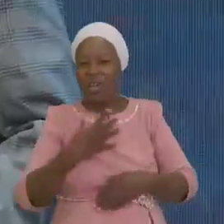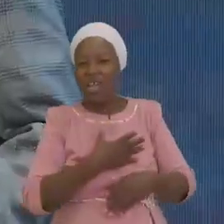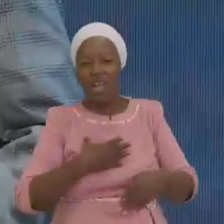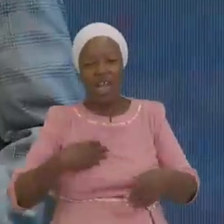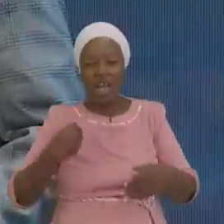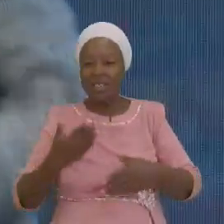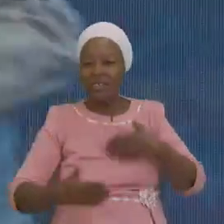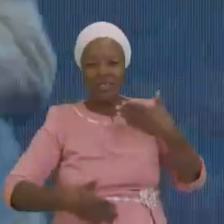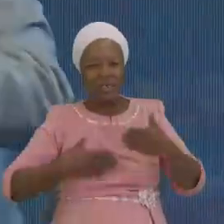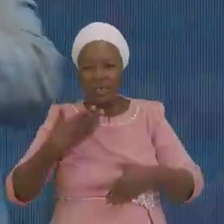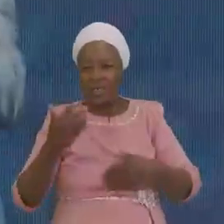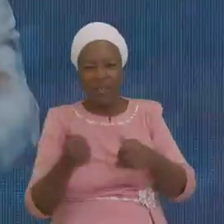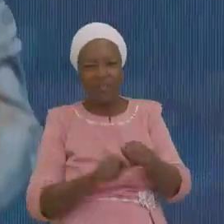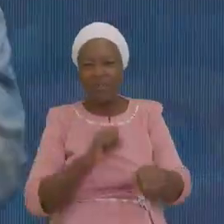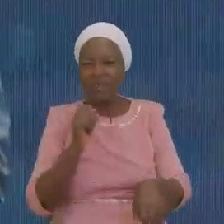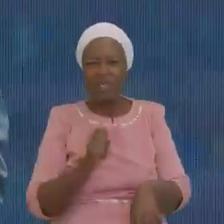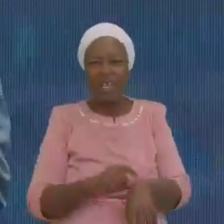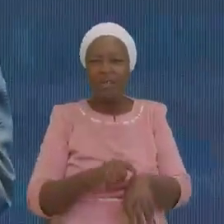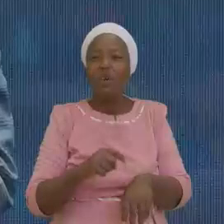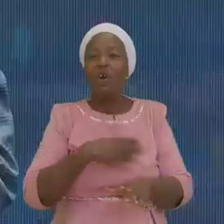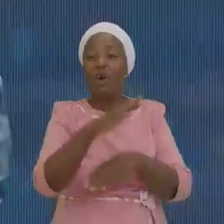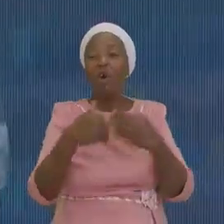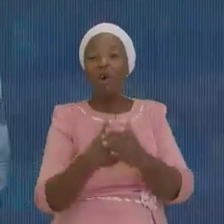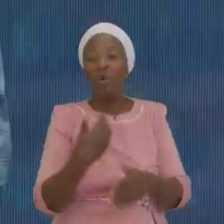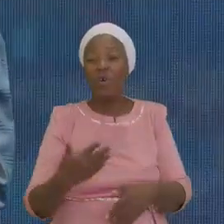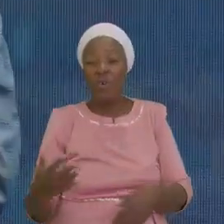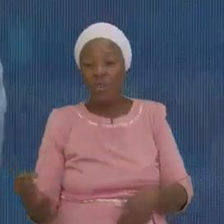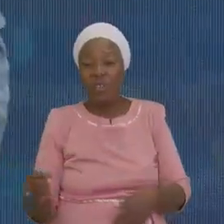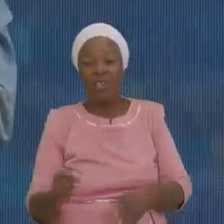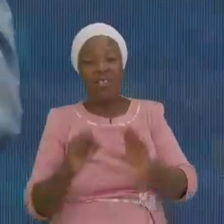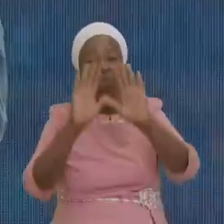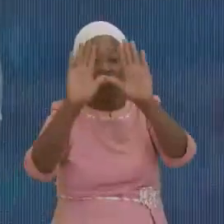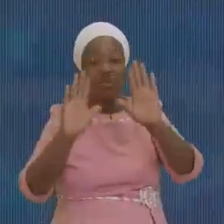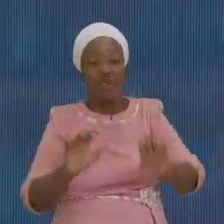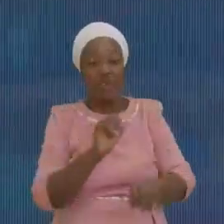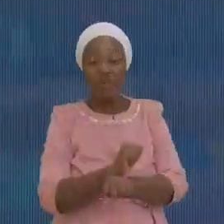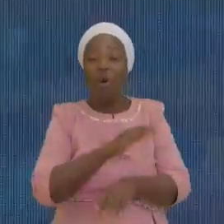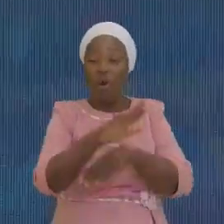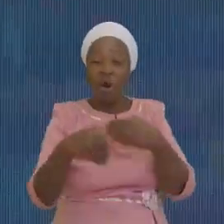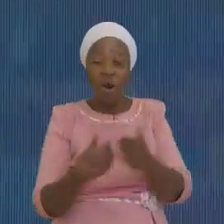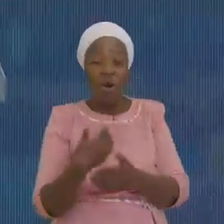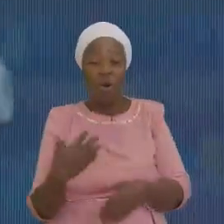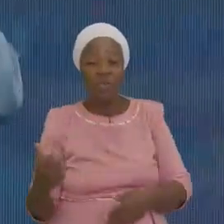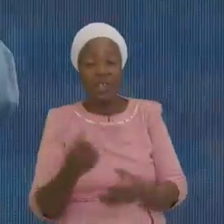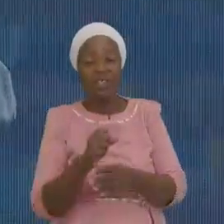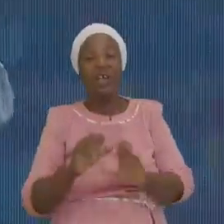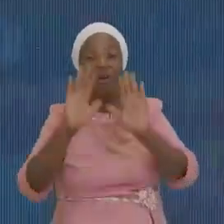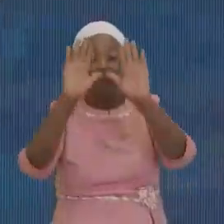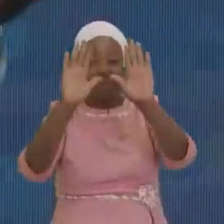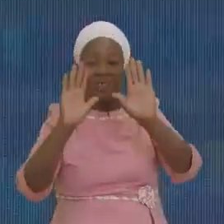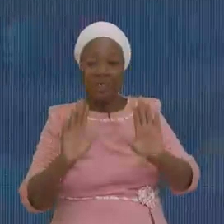happiness, all things, miracle, all things, signs and